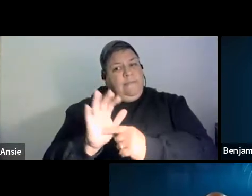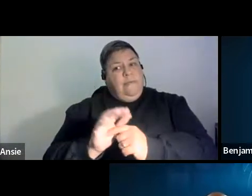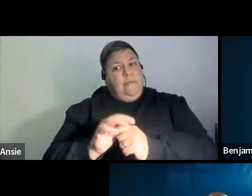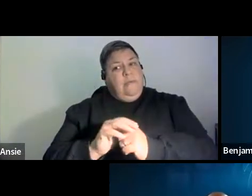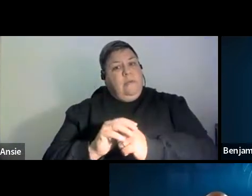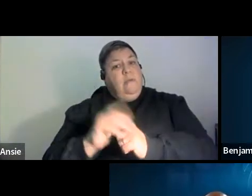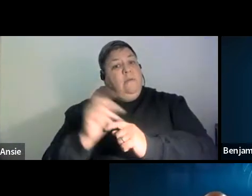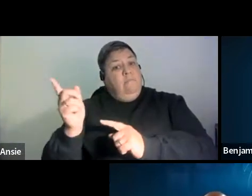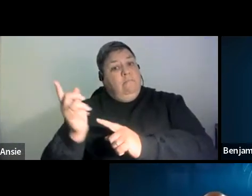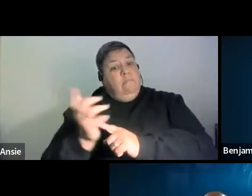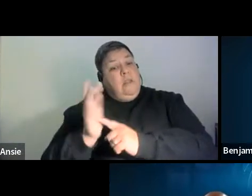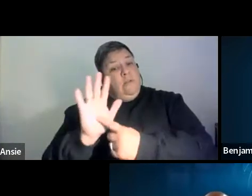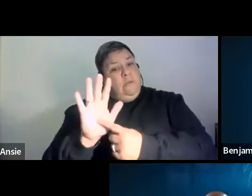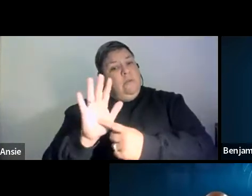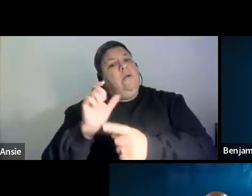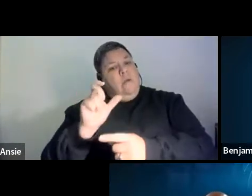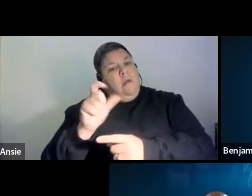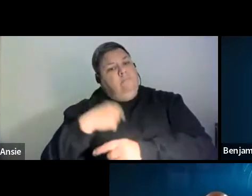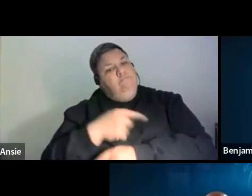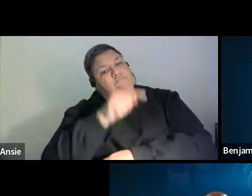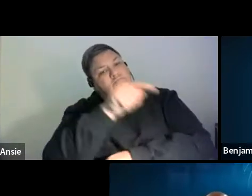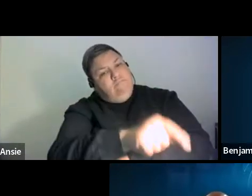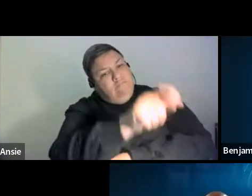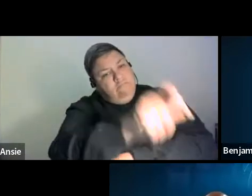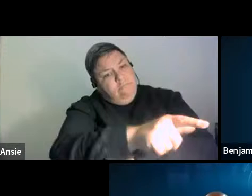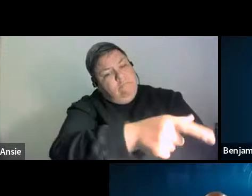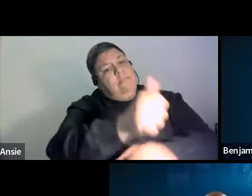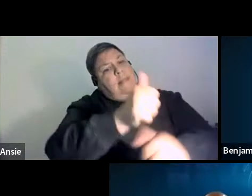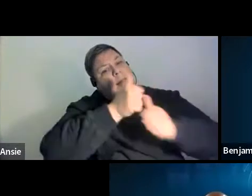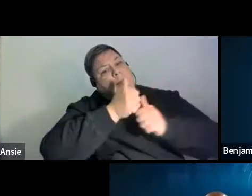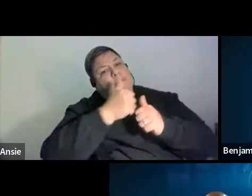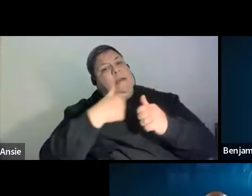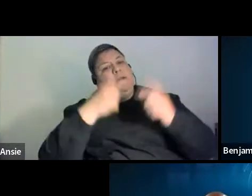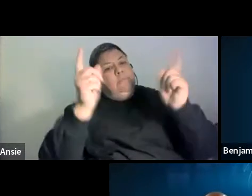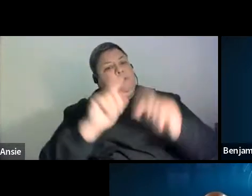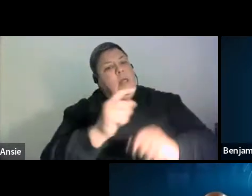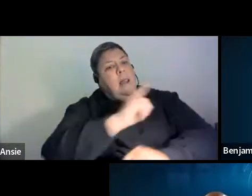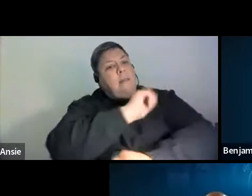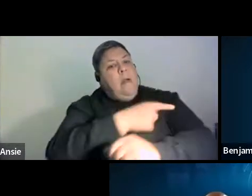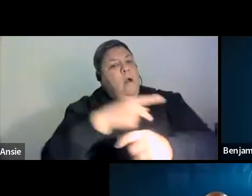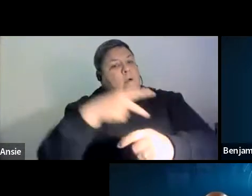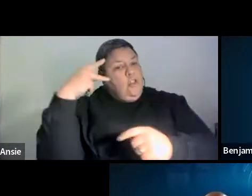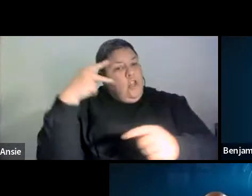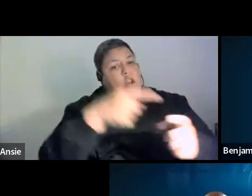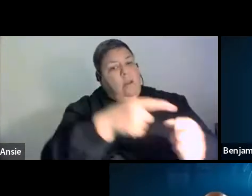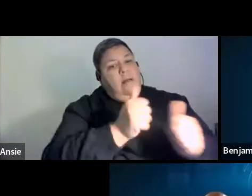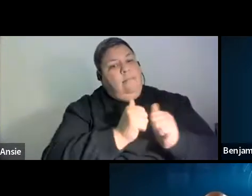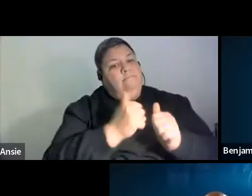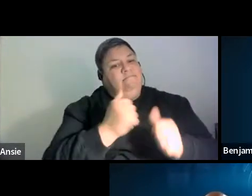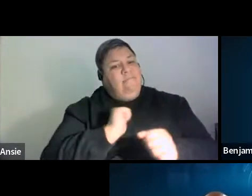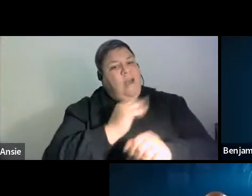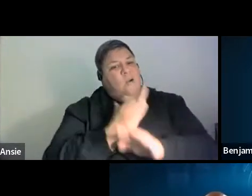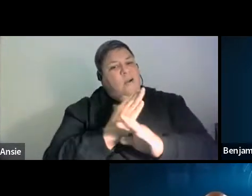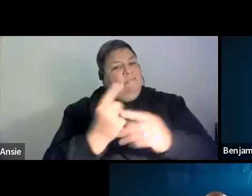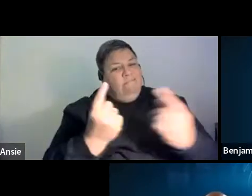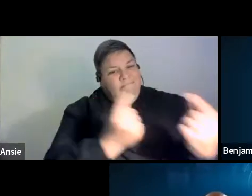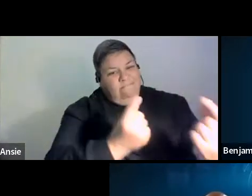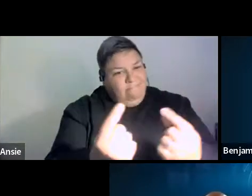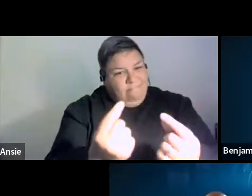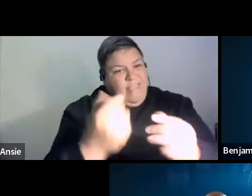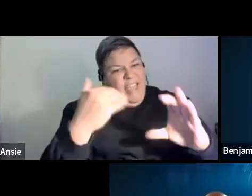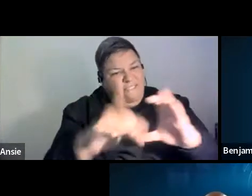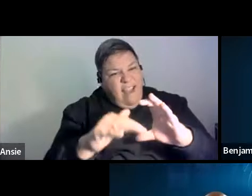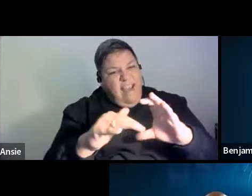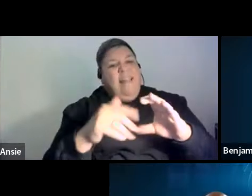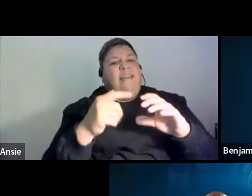can then also appoint a tax practitioner with a special power of attorney to act on their behalf, and then to register them on e-filing and do submissions to them